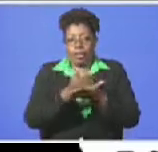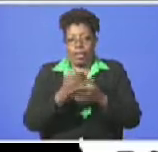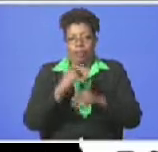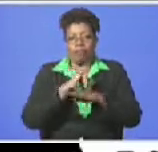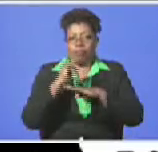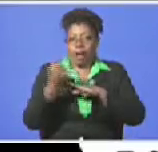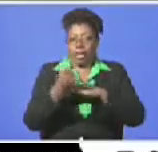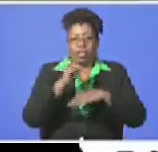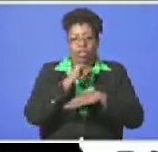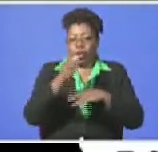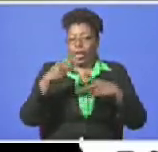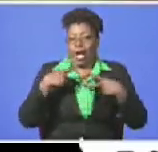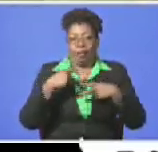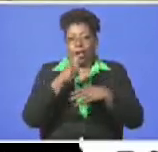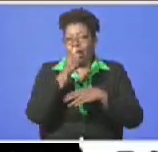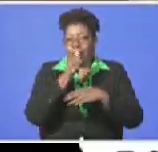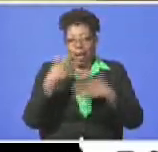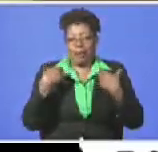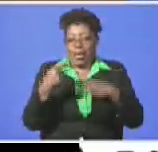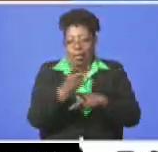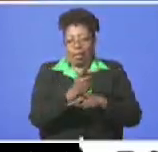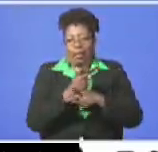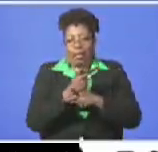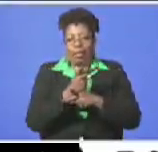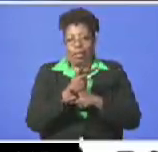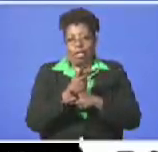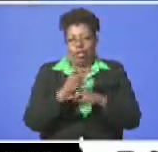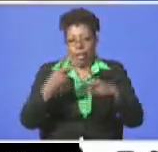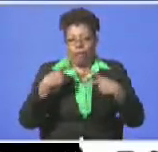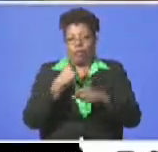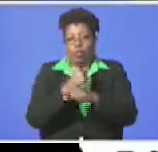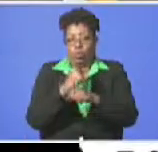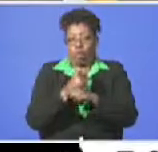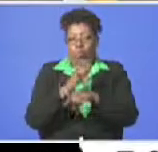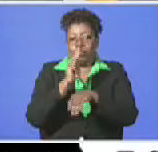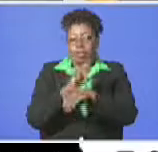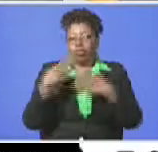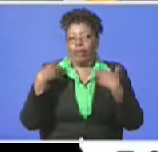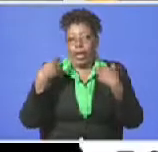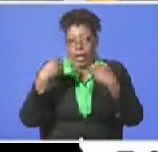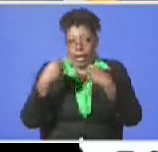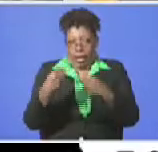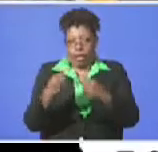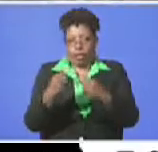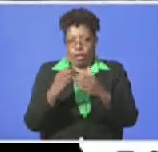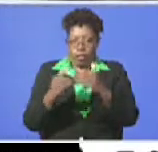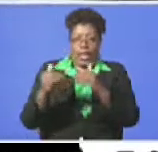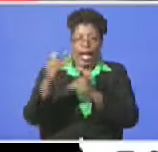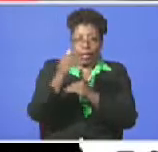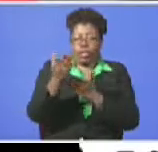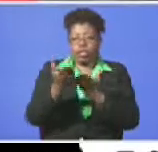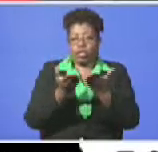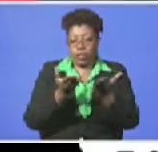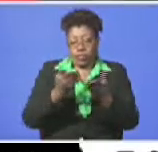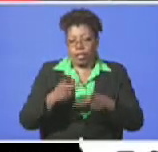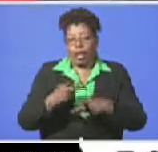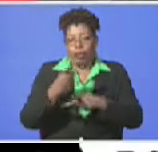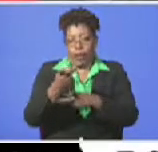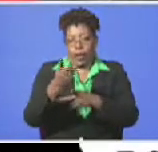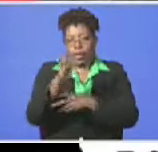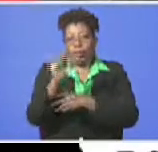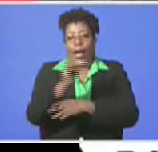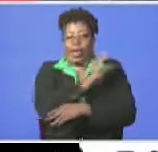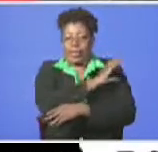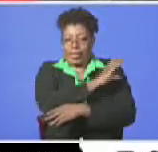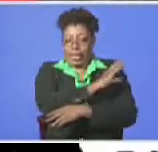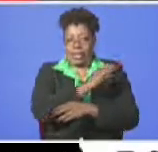don't have private healthcare providers, so we're going to have to liaise with the Ministry of Health to enhance the services that are provided by those clinics.